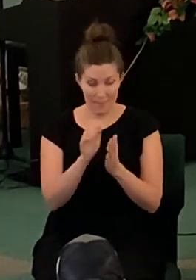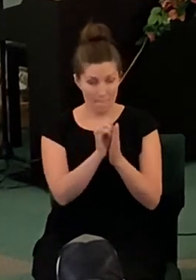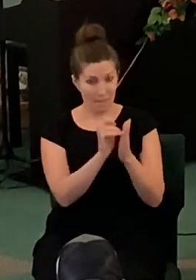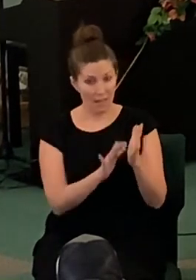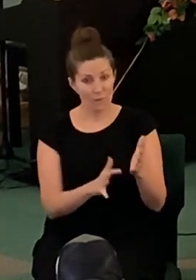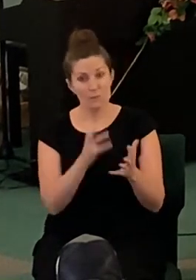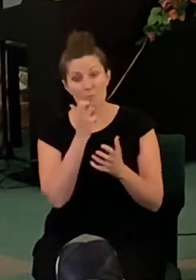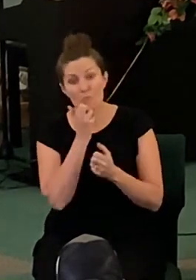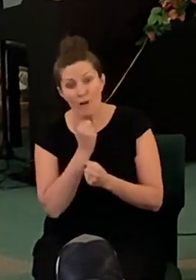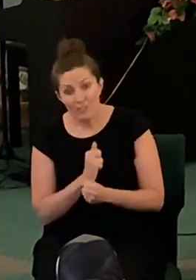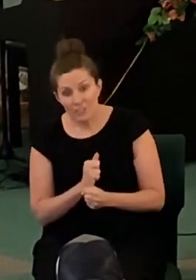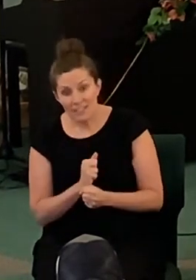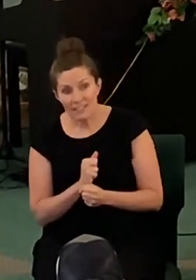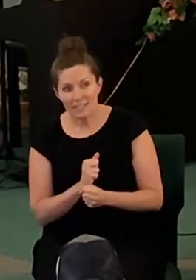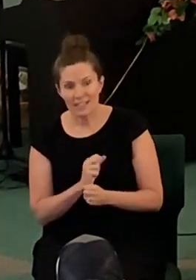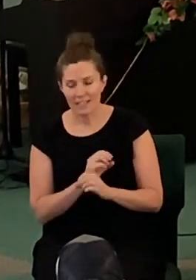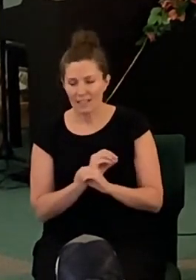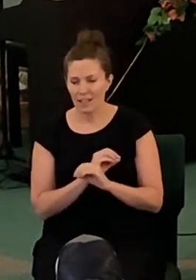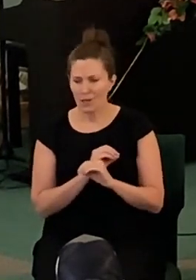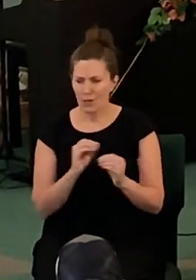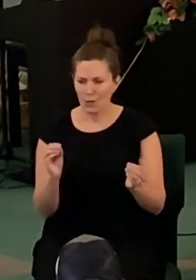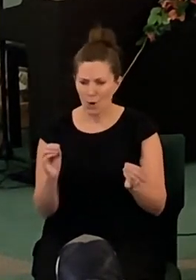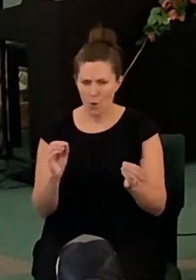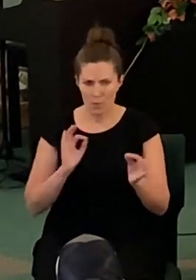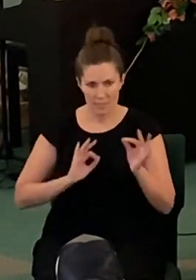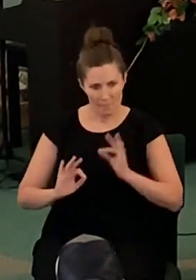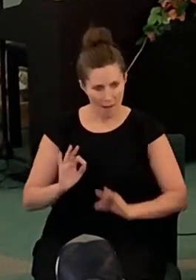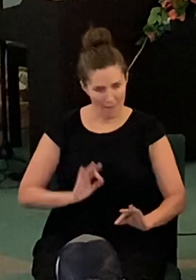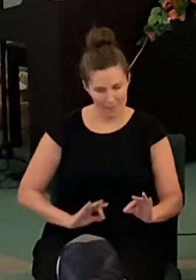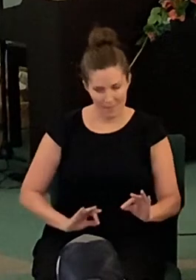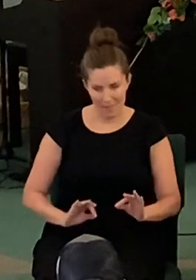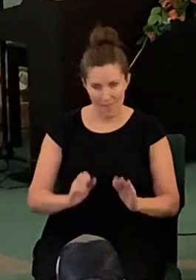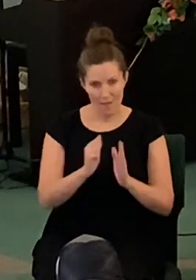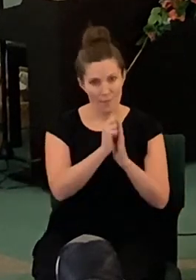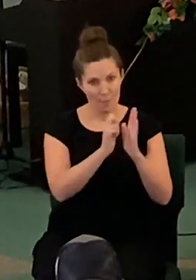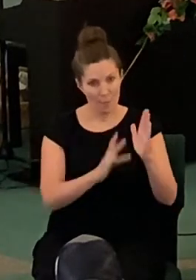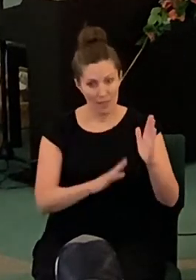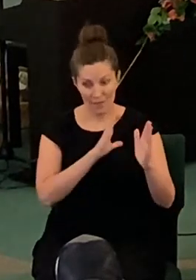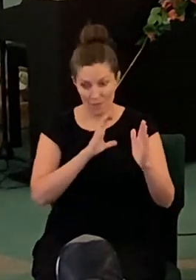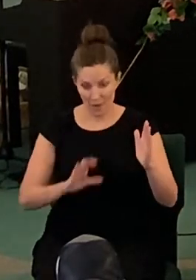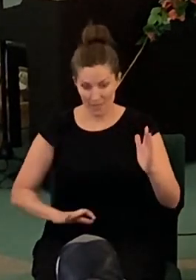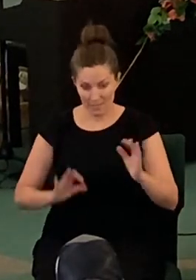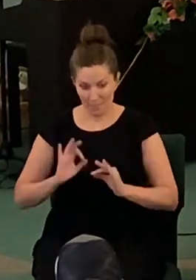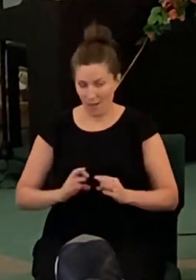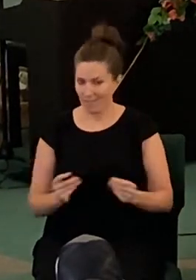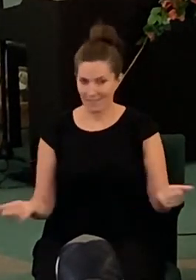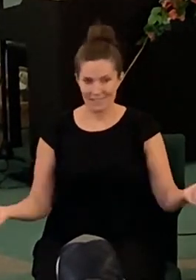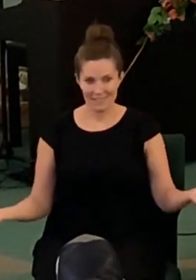was unblemished. And he was spotless. The blood of Christ was spotless.